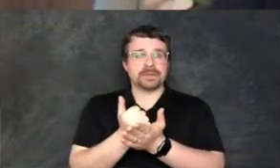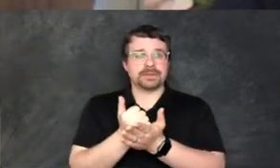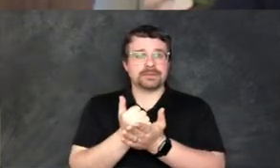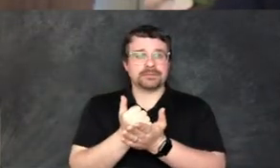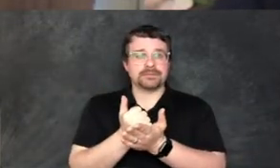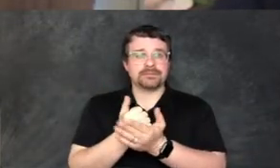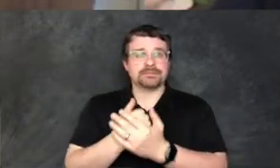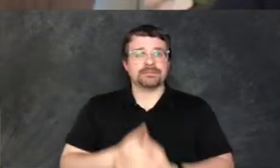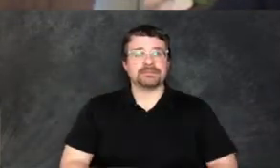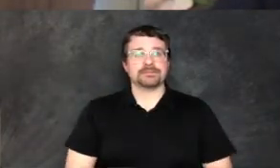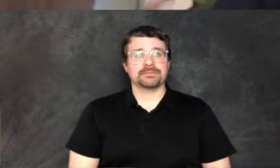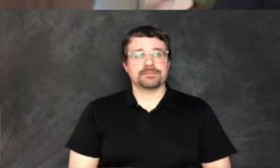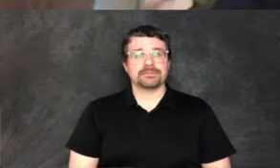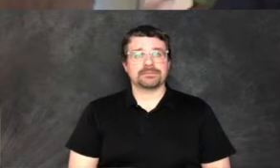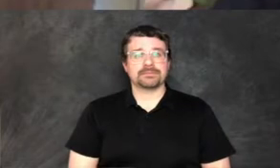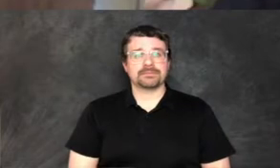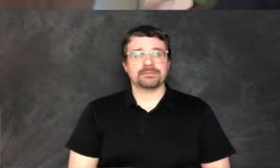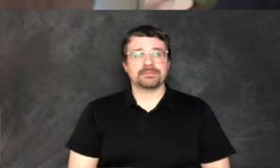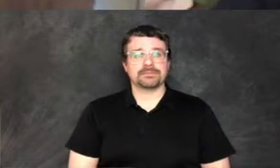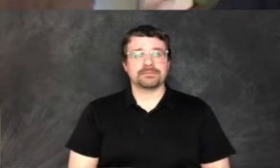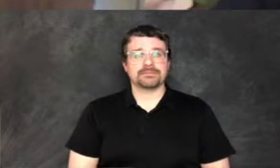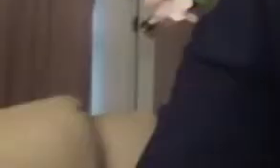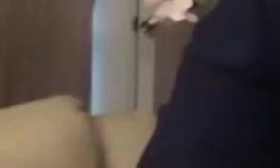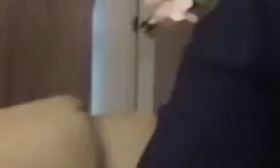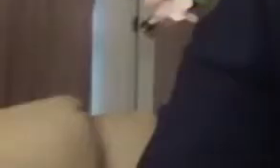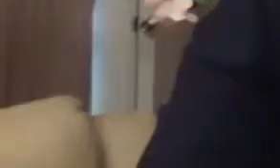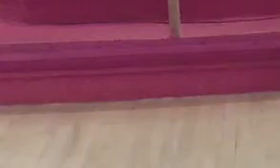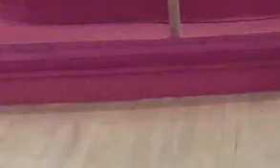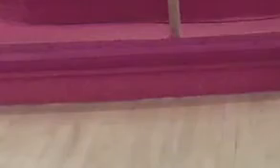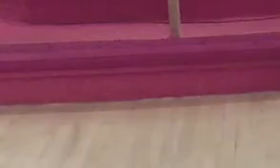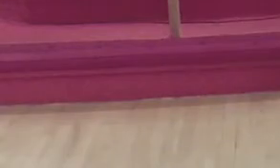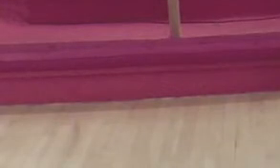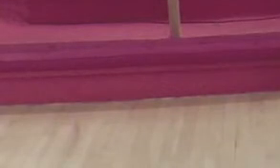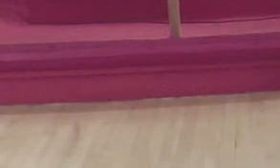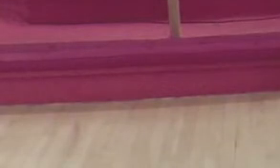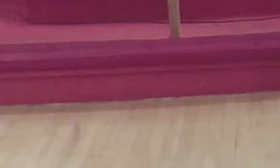everlasting. Amen.